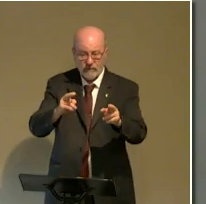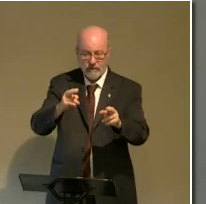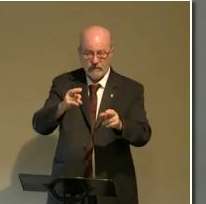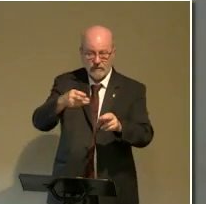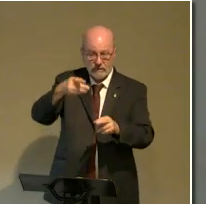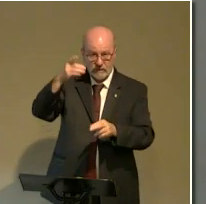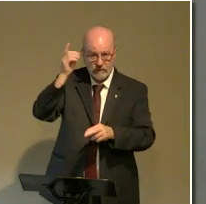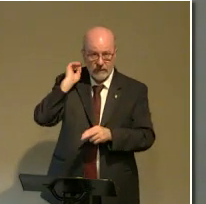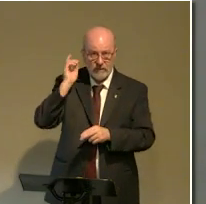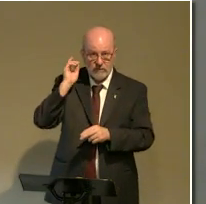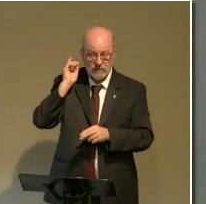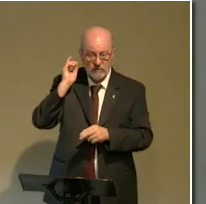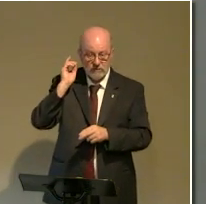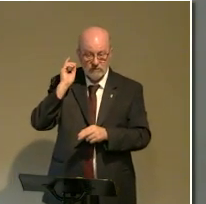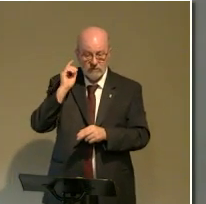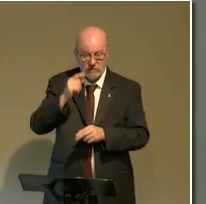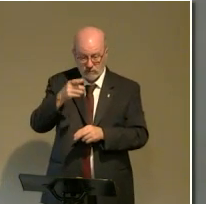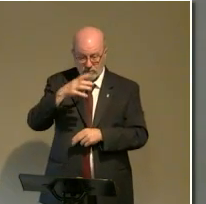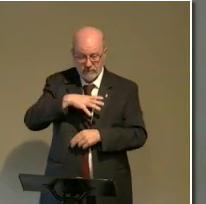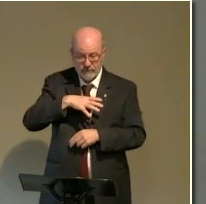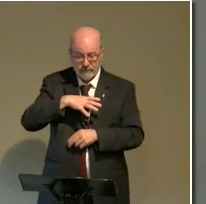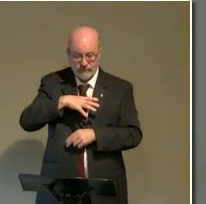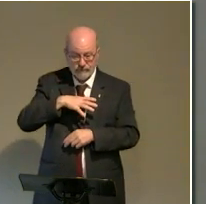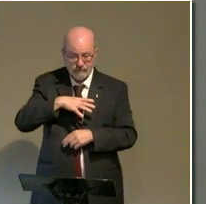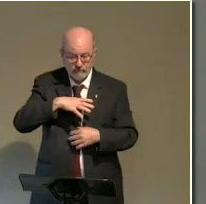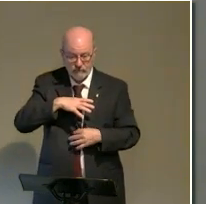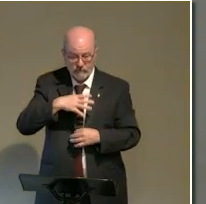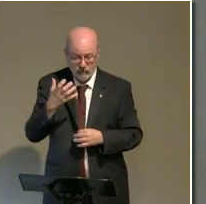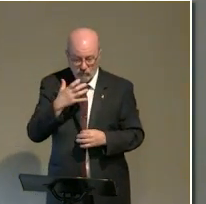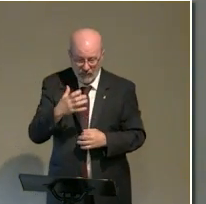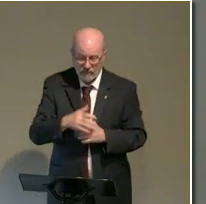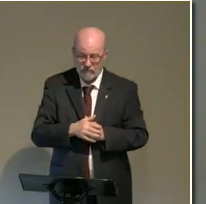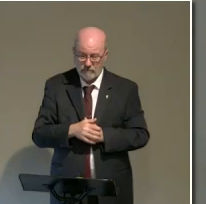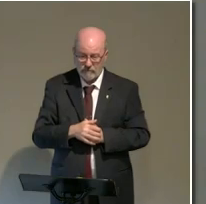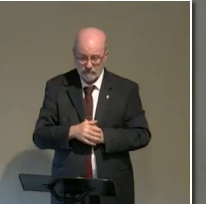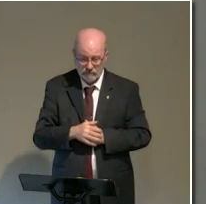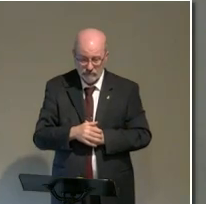Daniel's, he's one of the guys, like, wow.